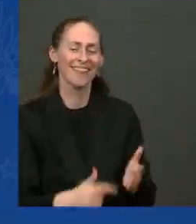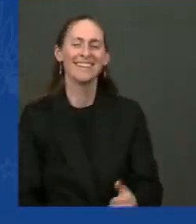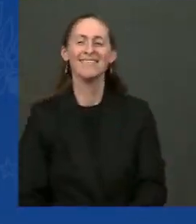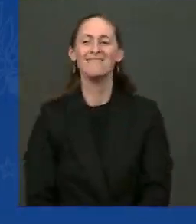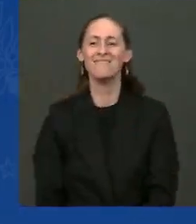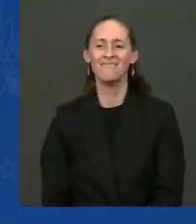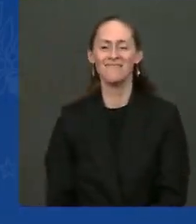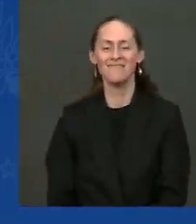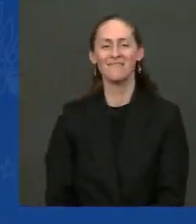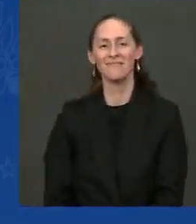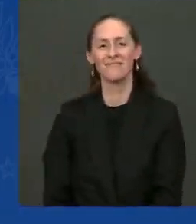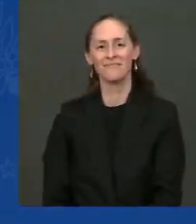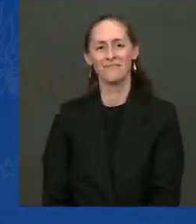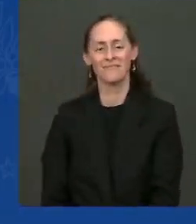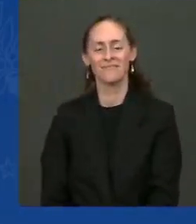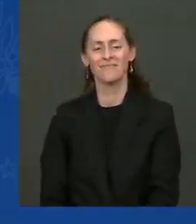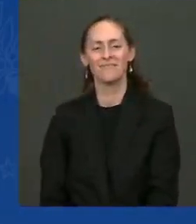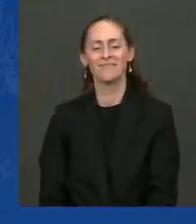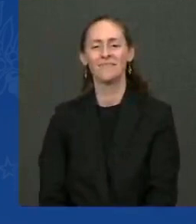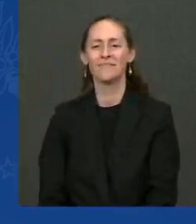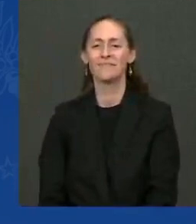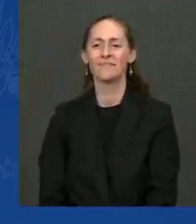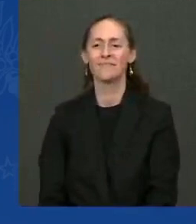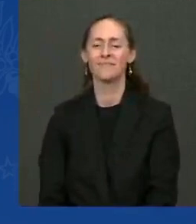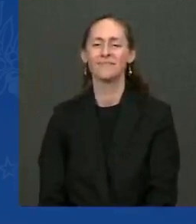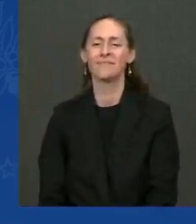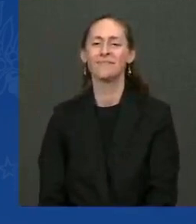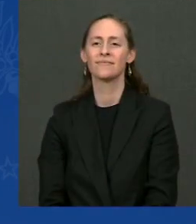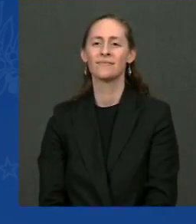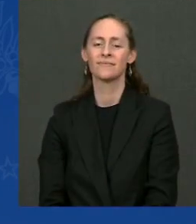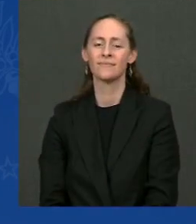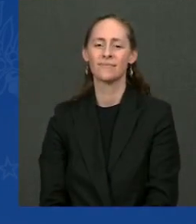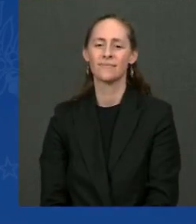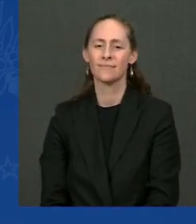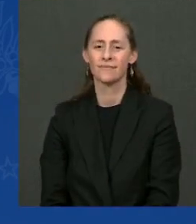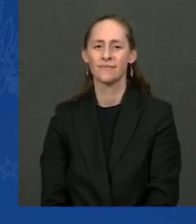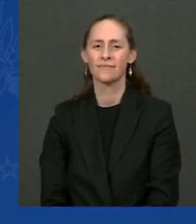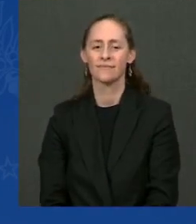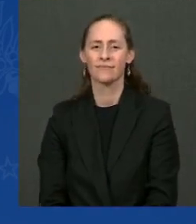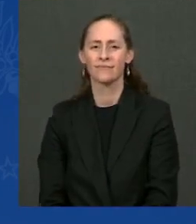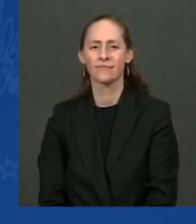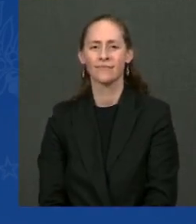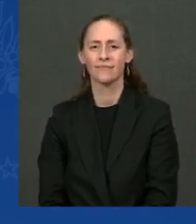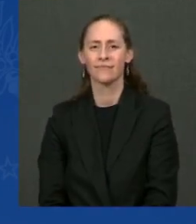to take the vice president's booklet out of your way, sir. Good man. There you go. Yes, sir.